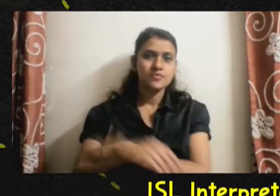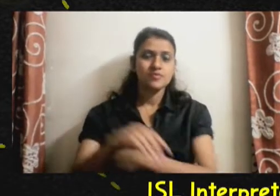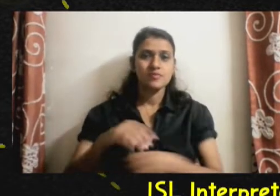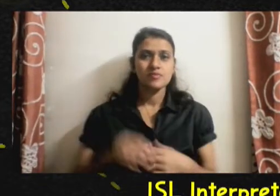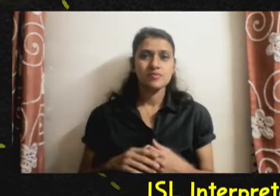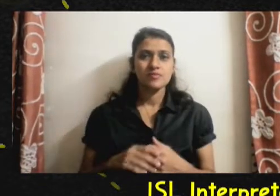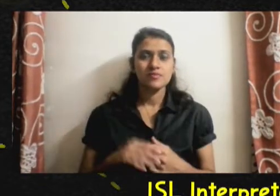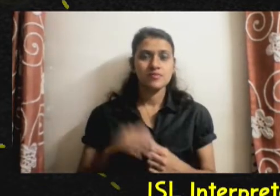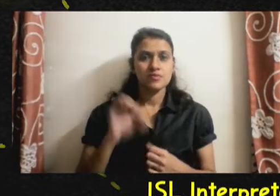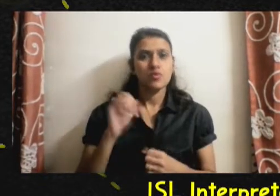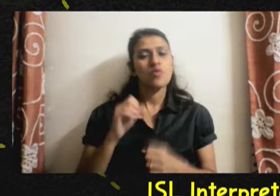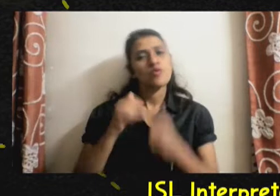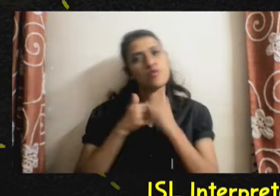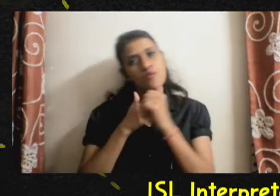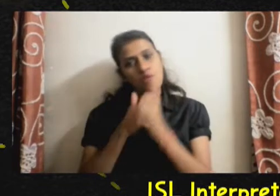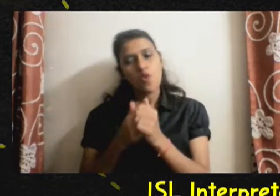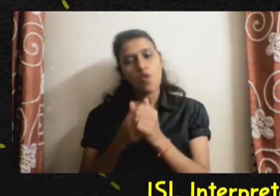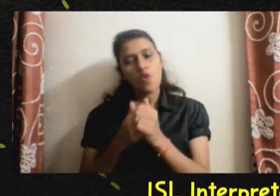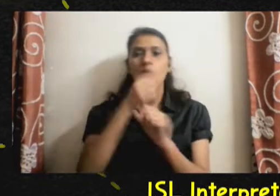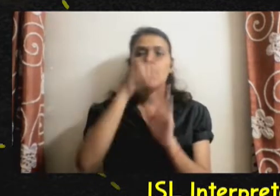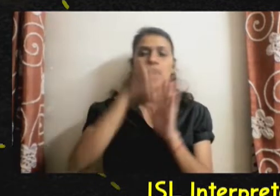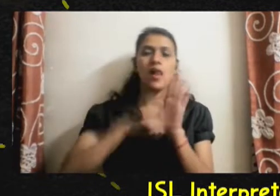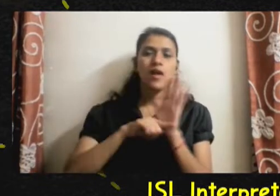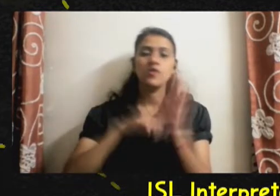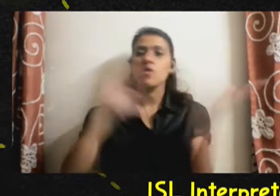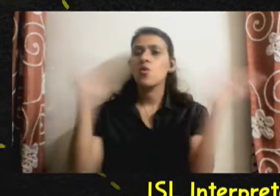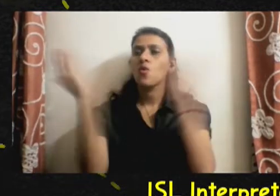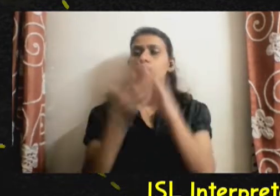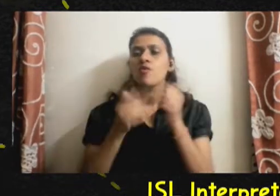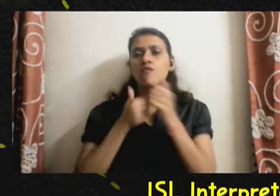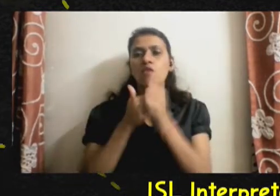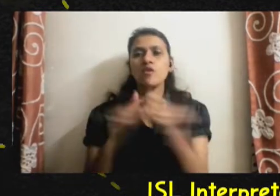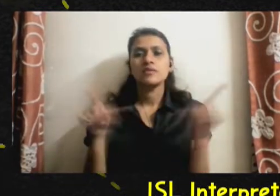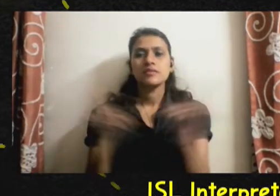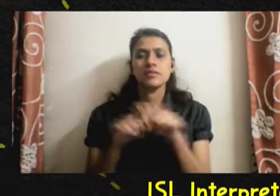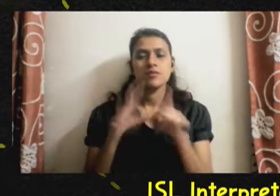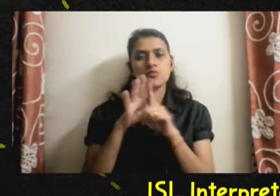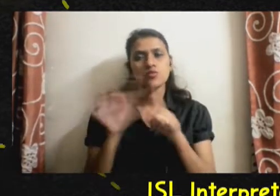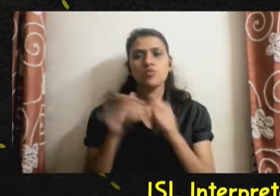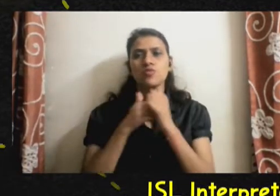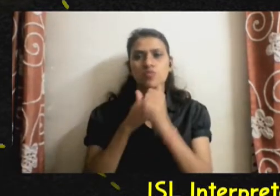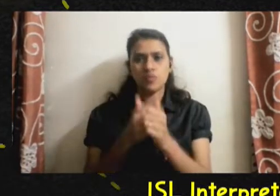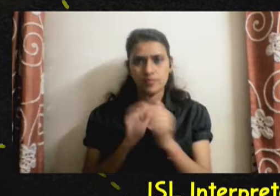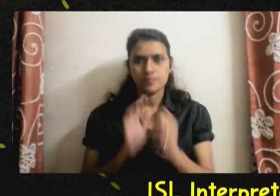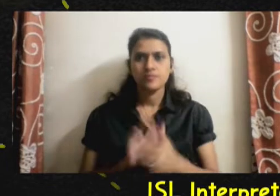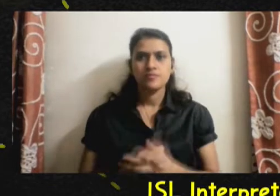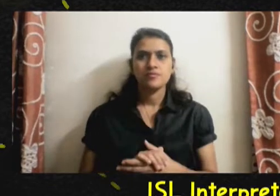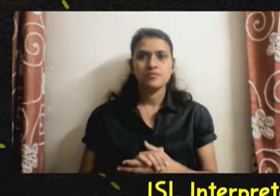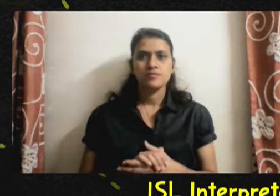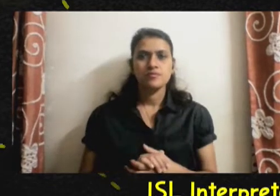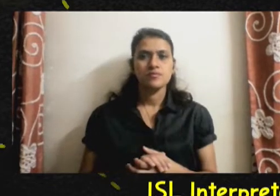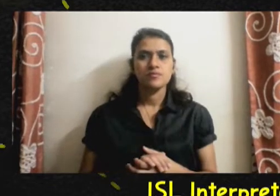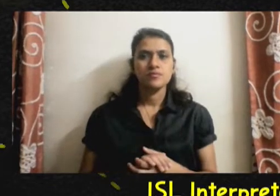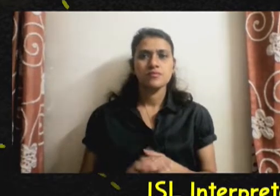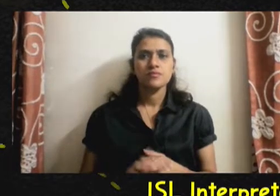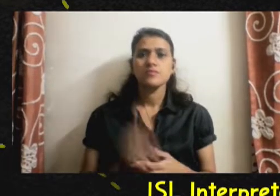we do follow, of course, the global guidelines and the national guidelines of the countries we work in on how we're safeguarding data. So there's that. But I